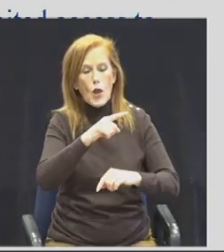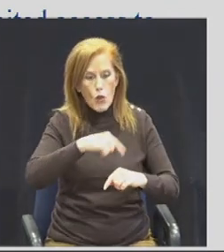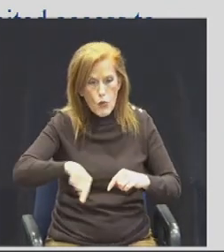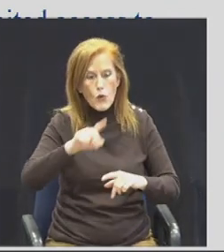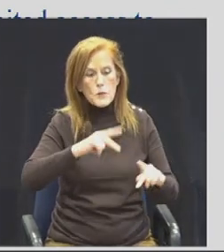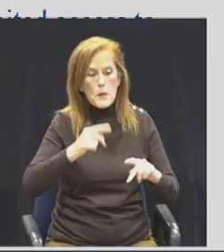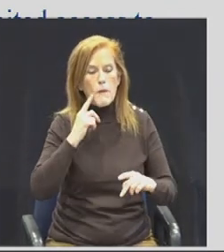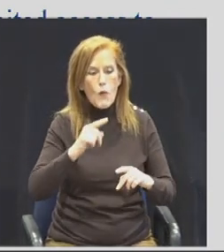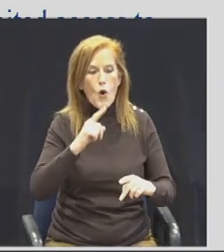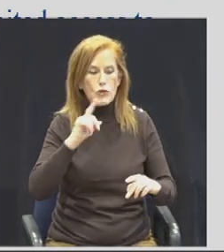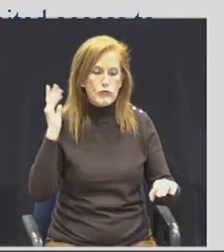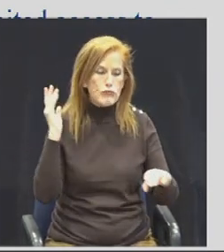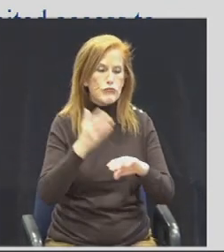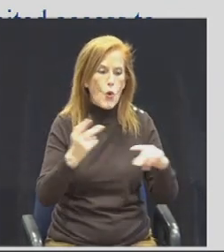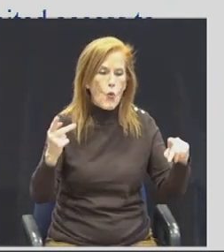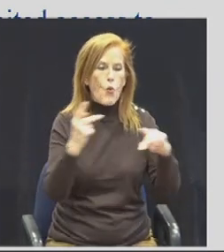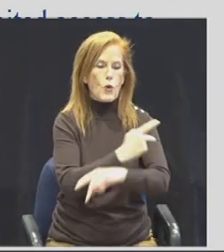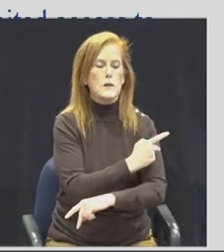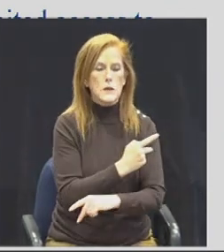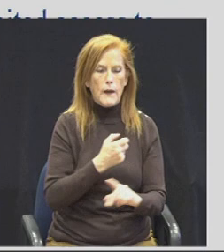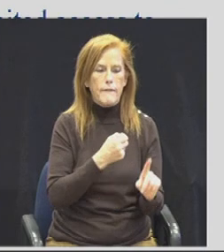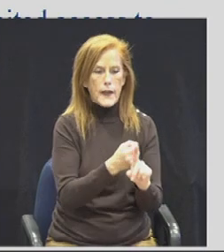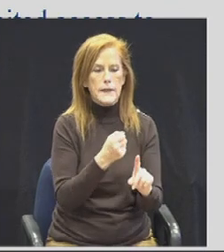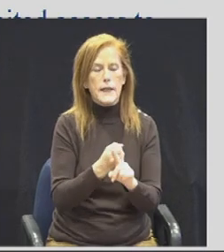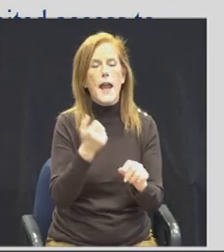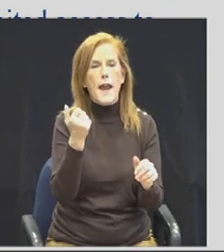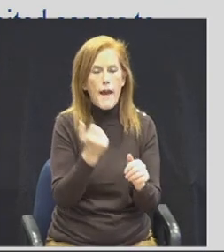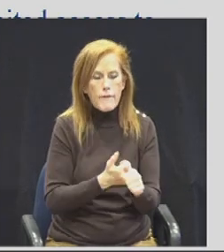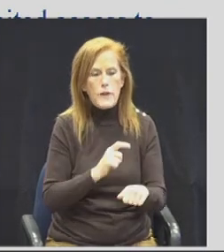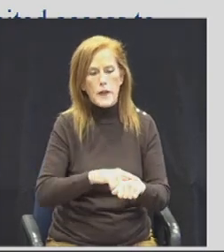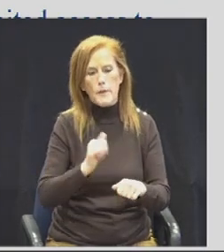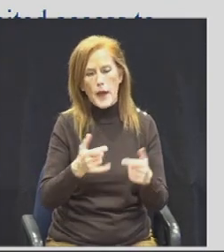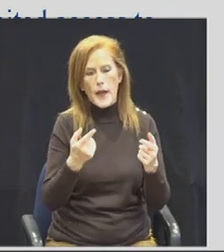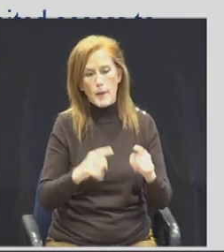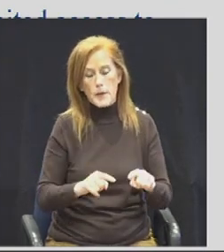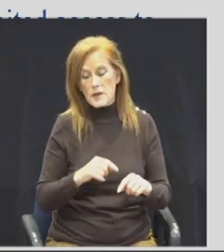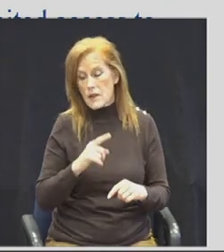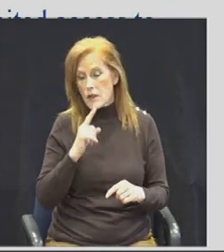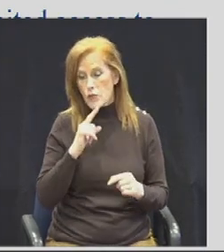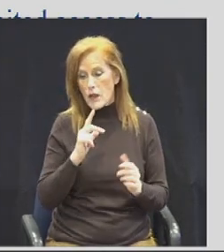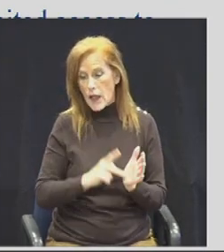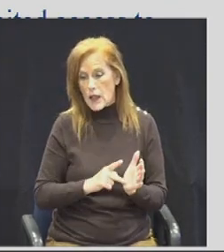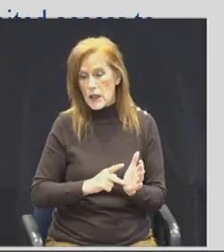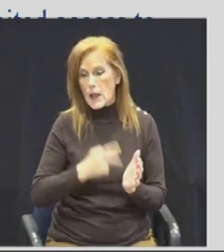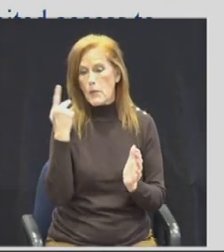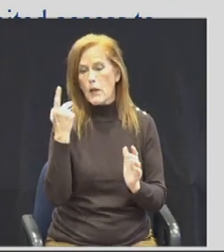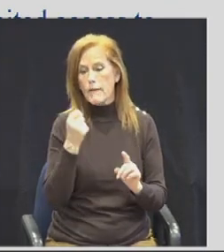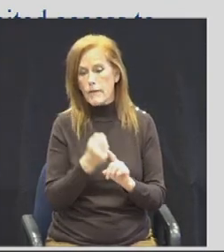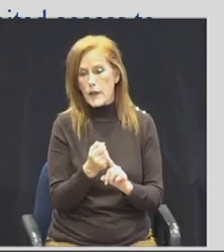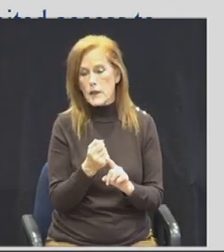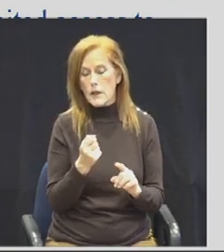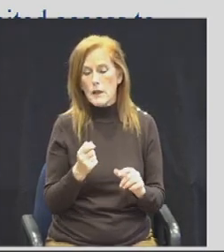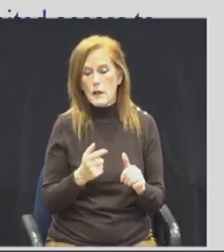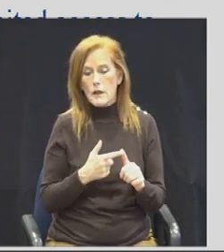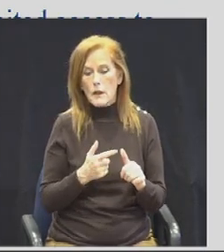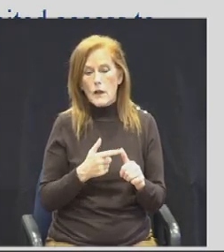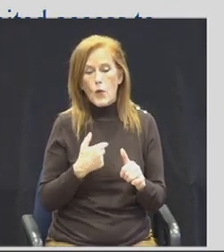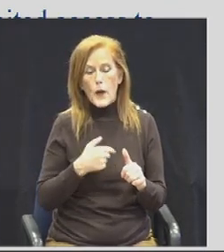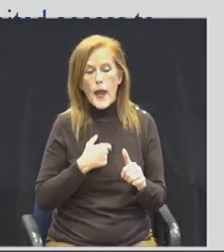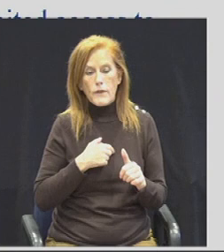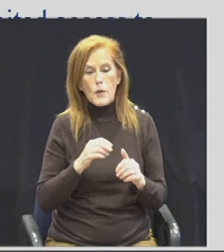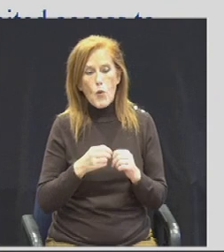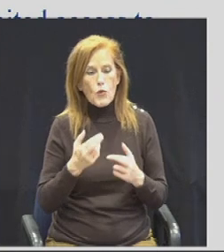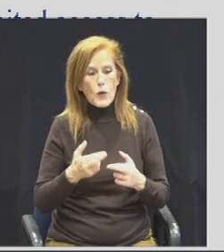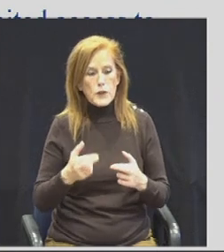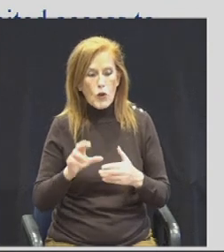disproportionately affected every single time. And it's kind of a double effect almost, because you have to invest more resources